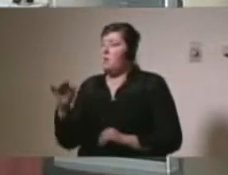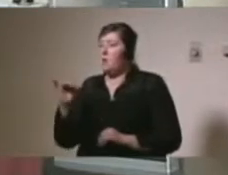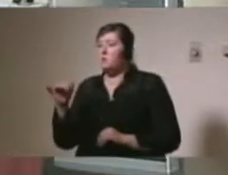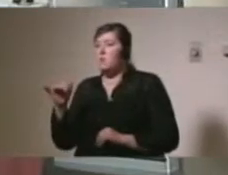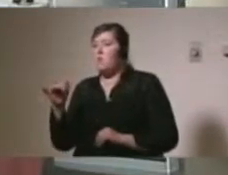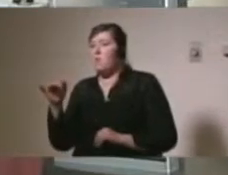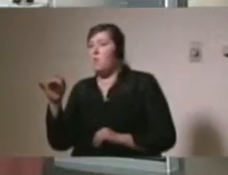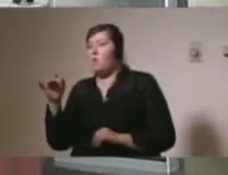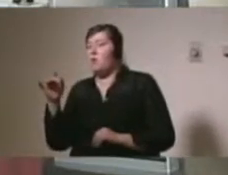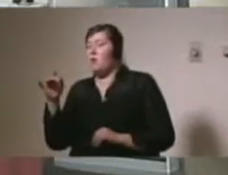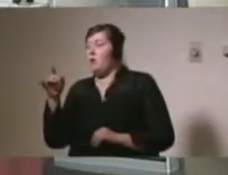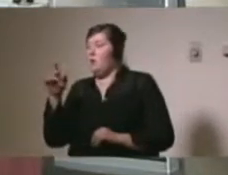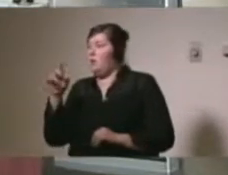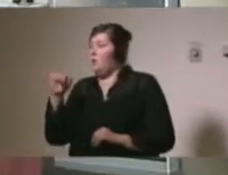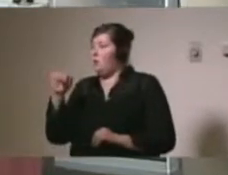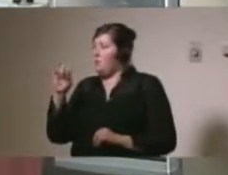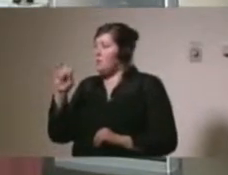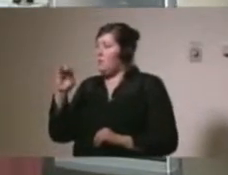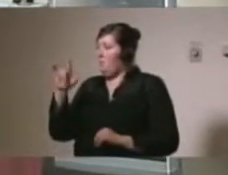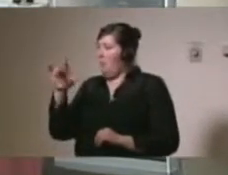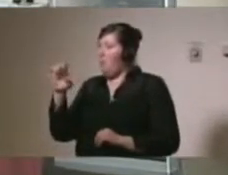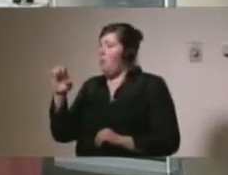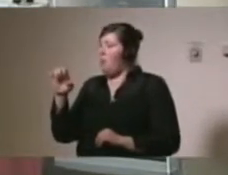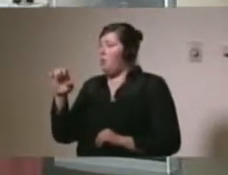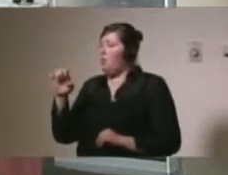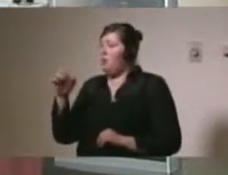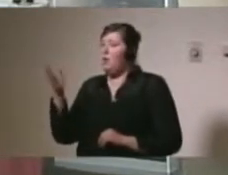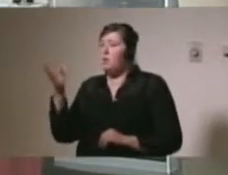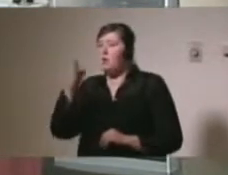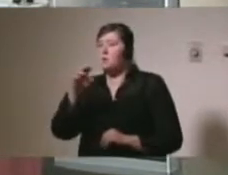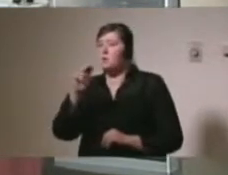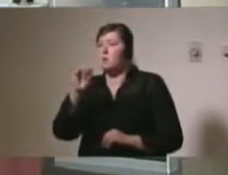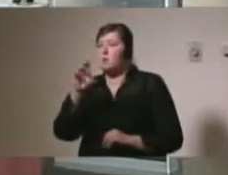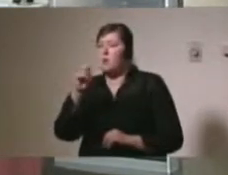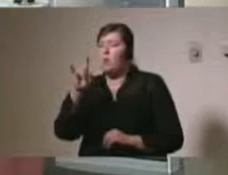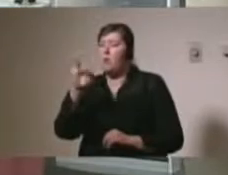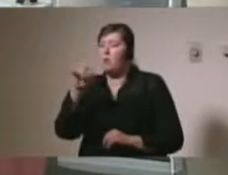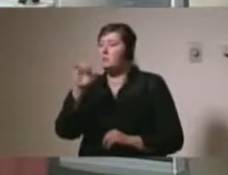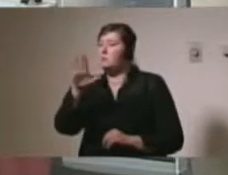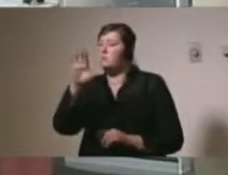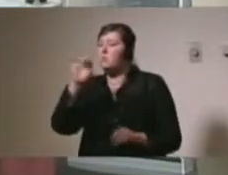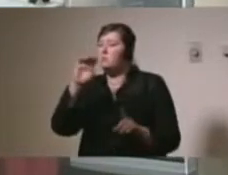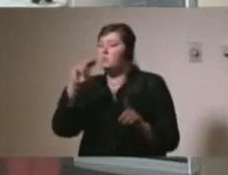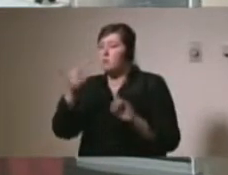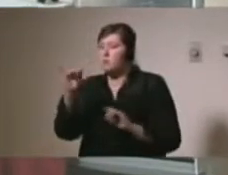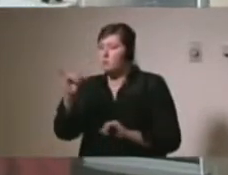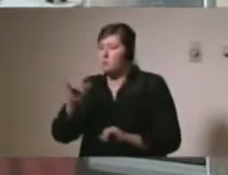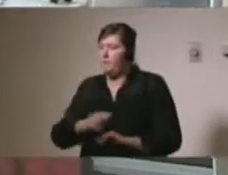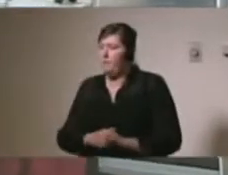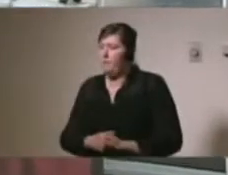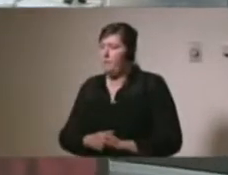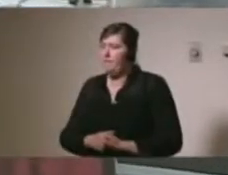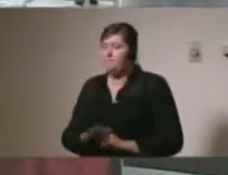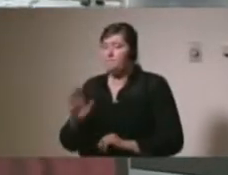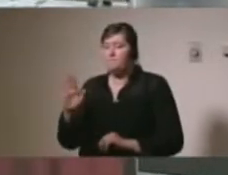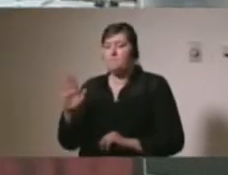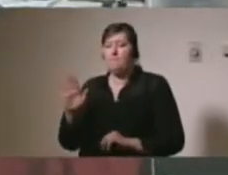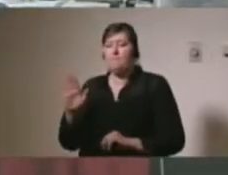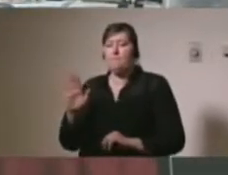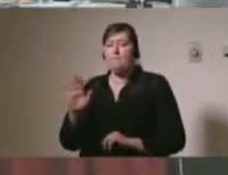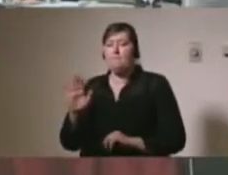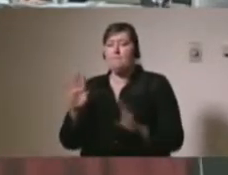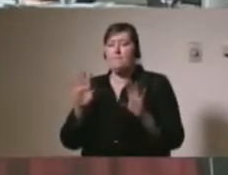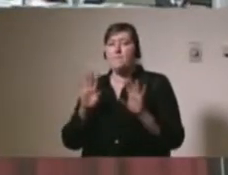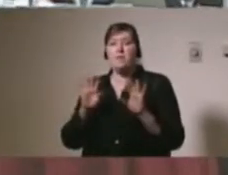aspect of what people are wondering about. What you have to realize right away is that some